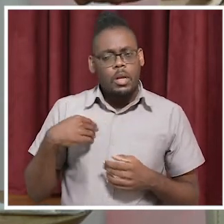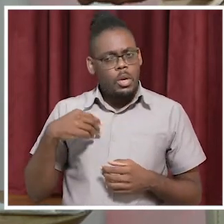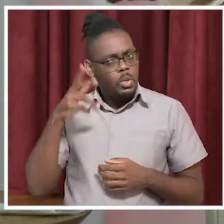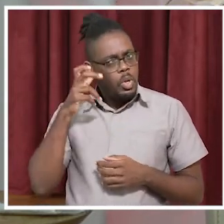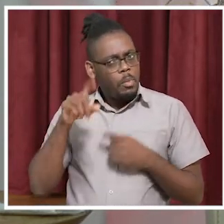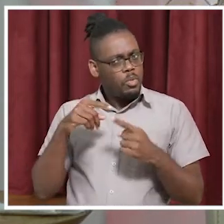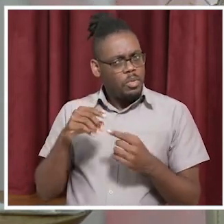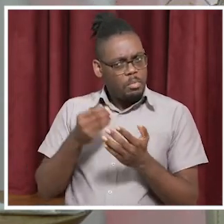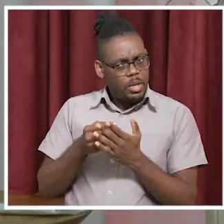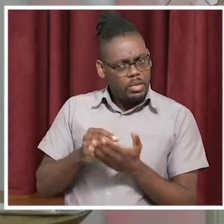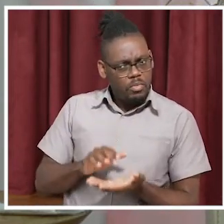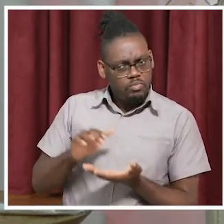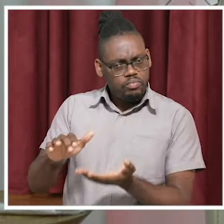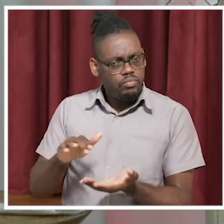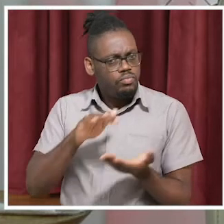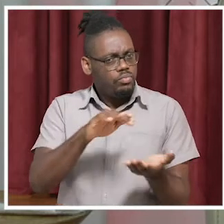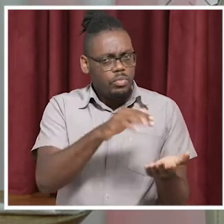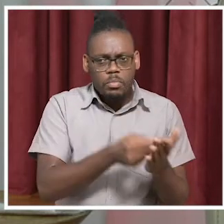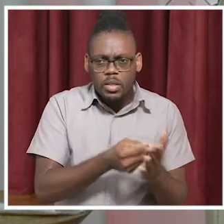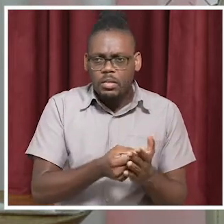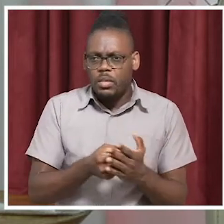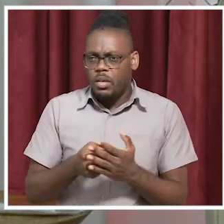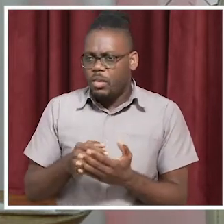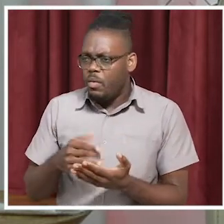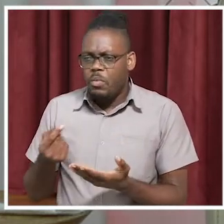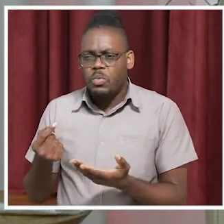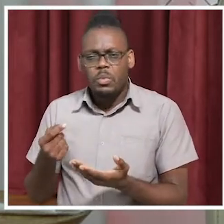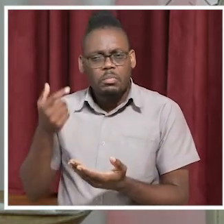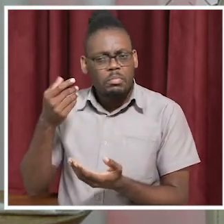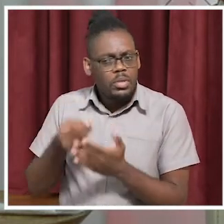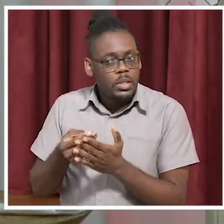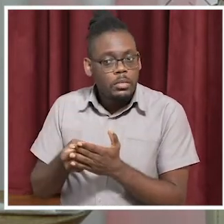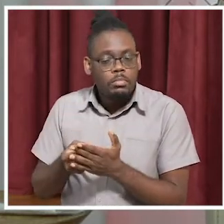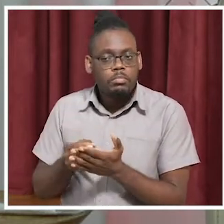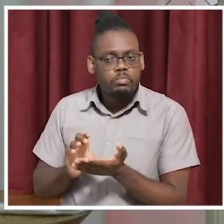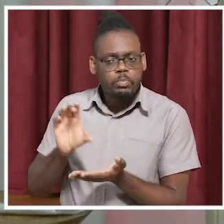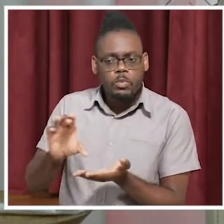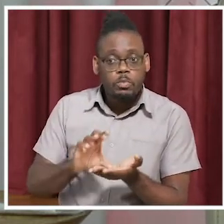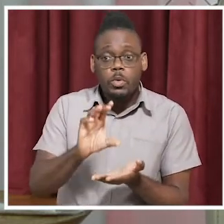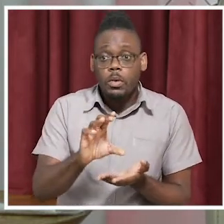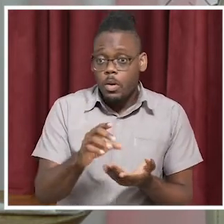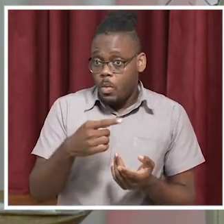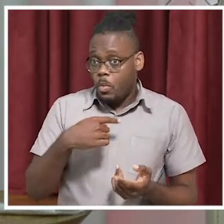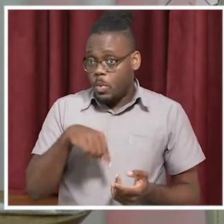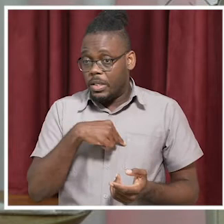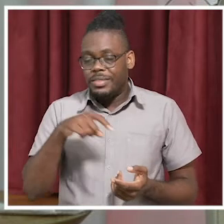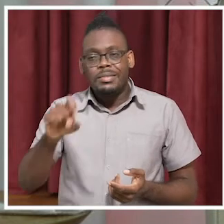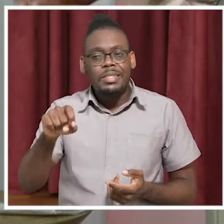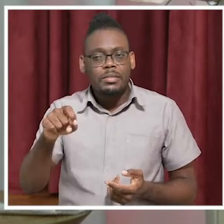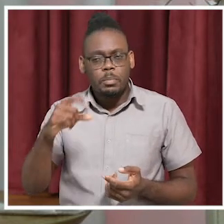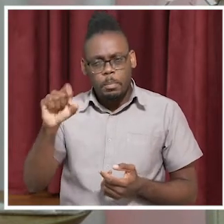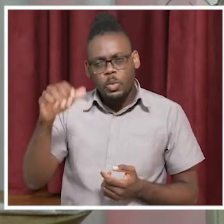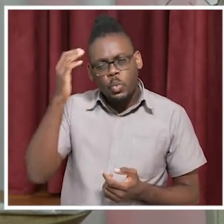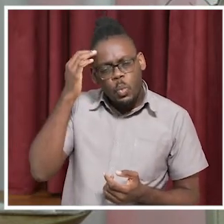physical, even the material being issue to us. But then the mental, the emotional is also necessary. The support